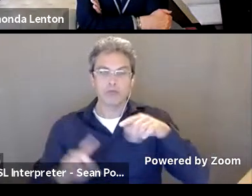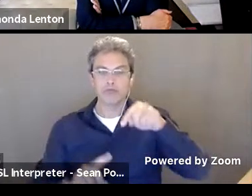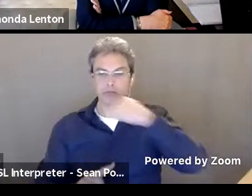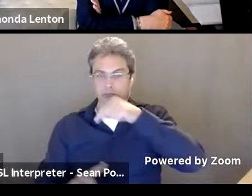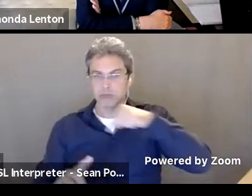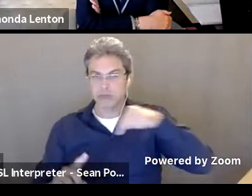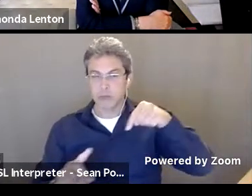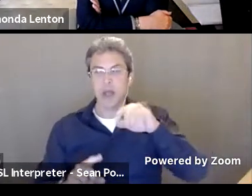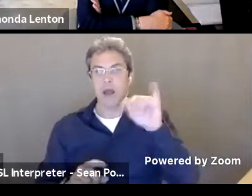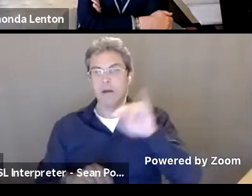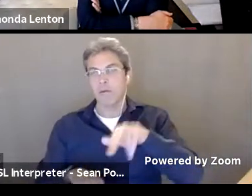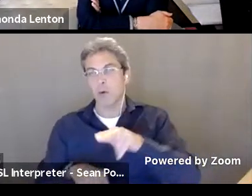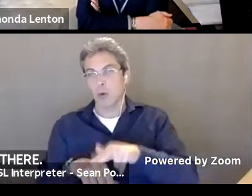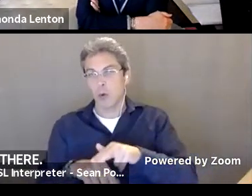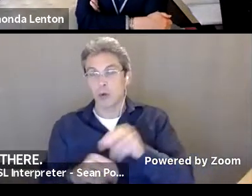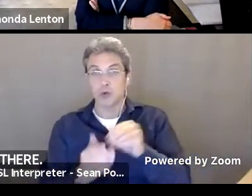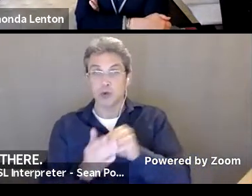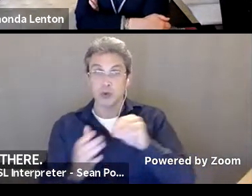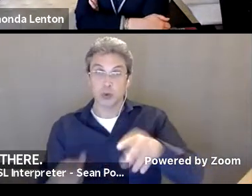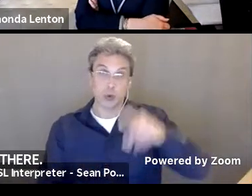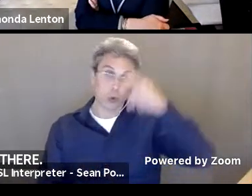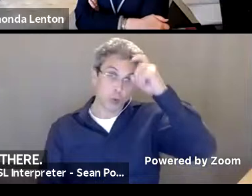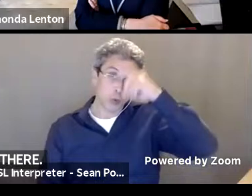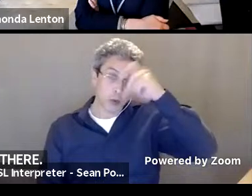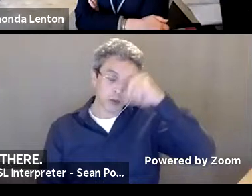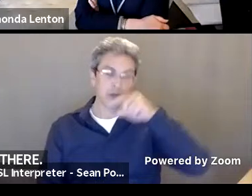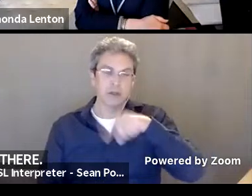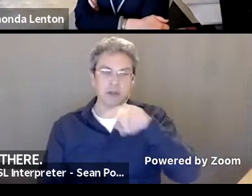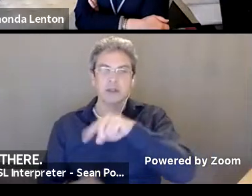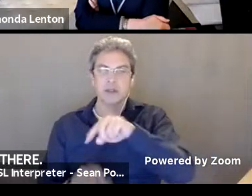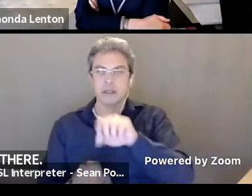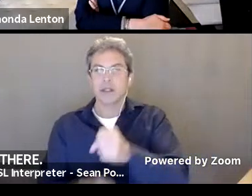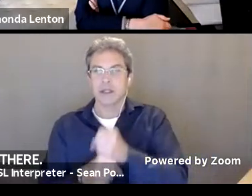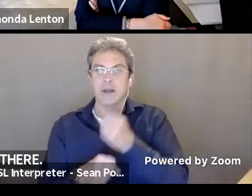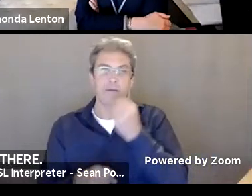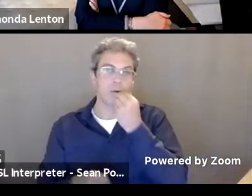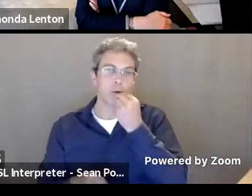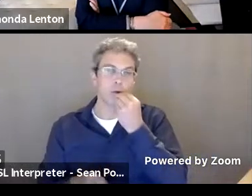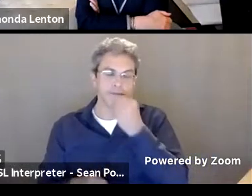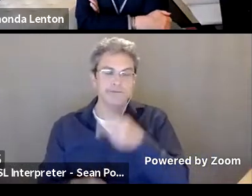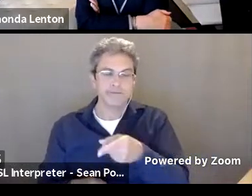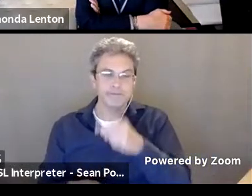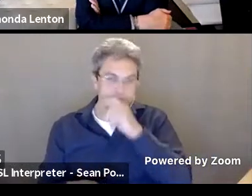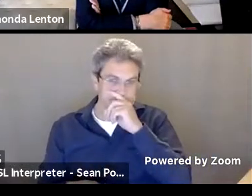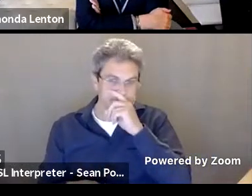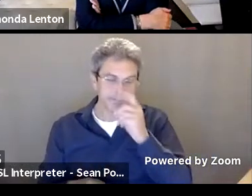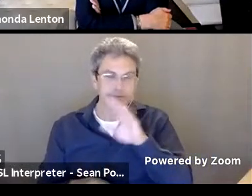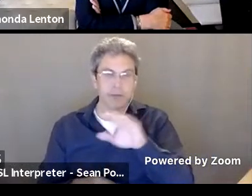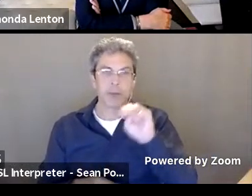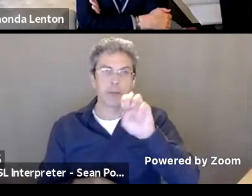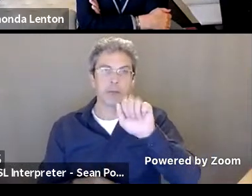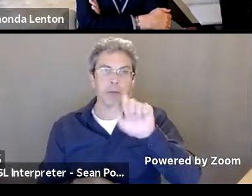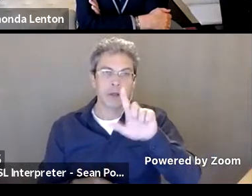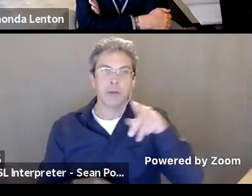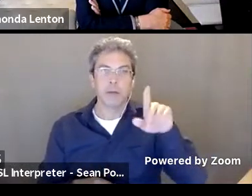and residents have access to food outlets for them through their meal plans.